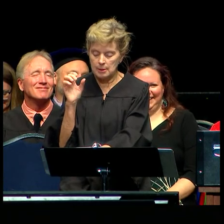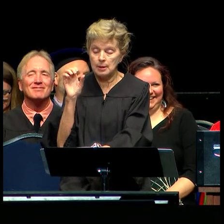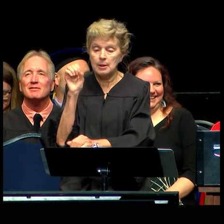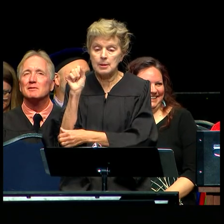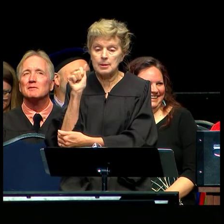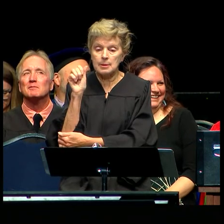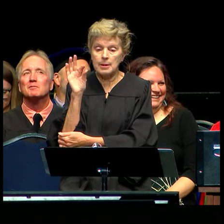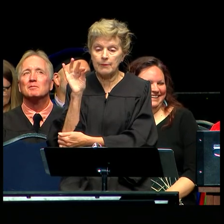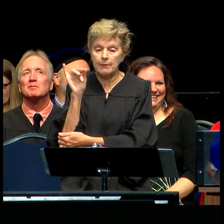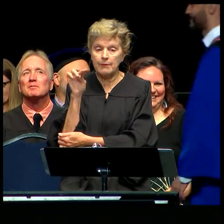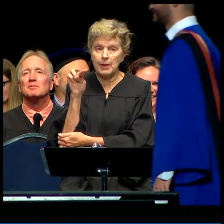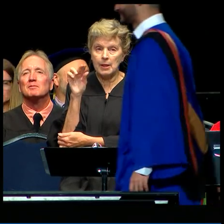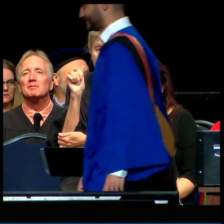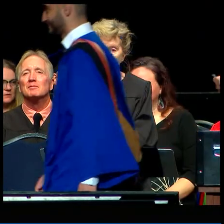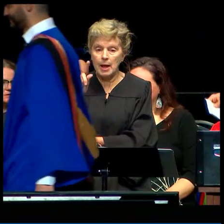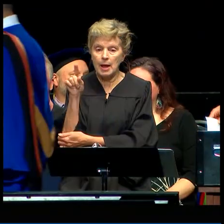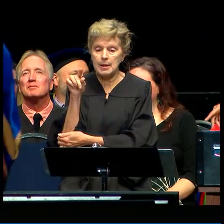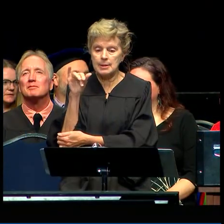Safin Aziz.